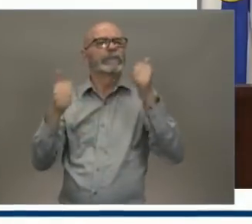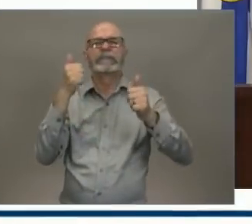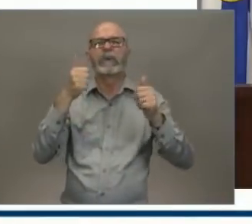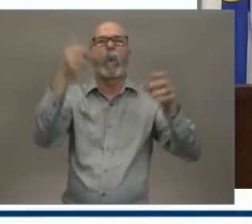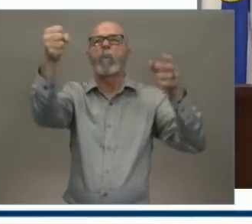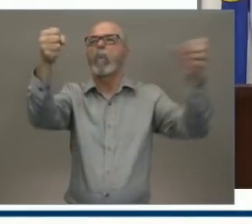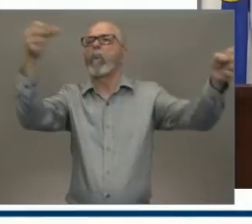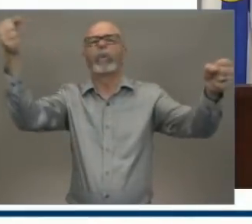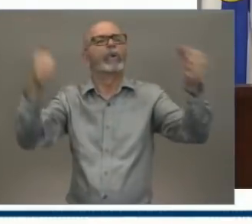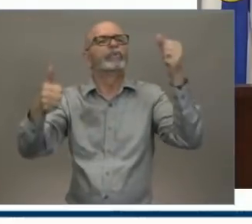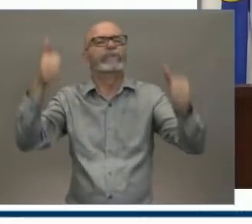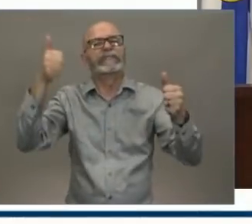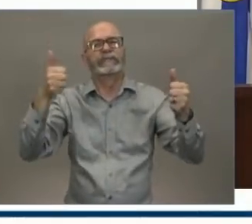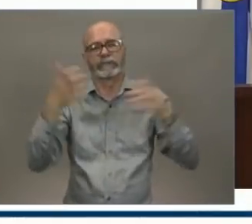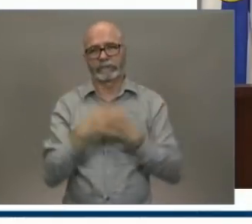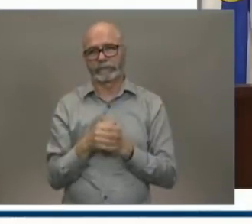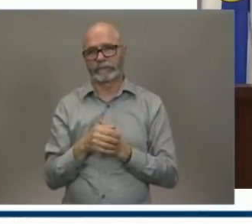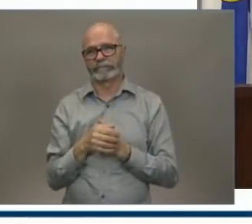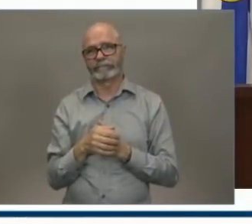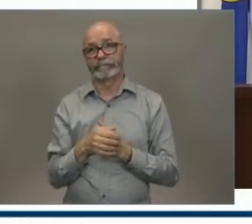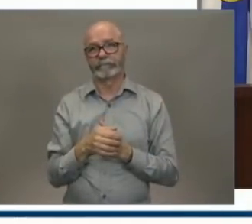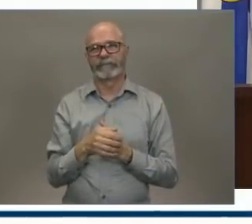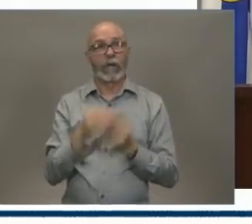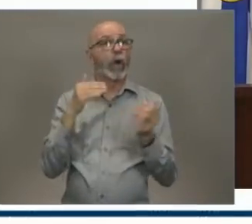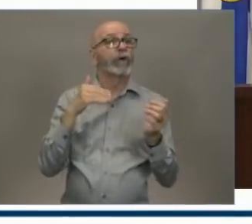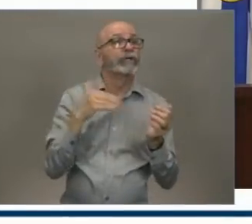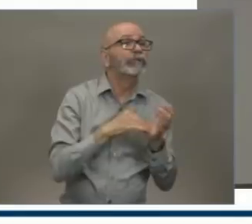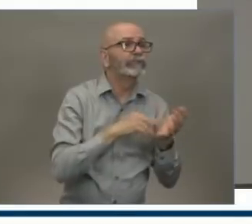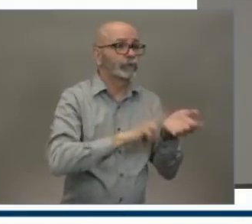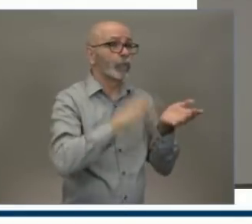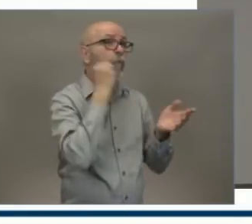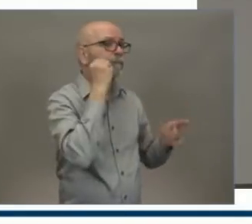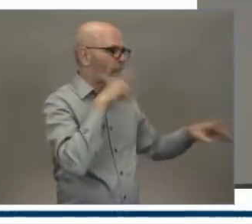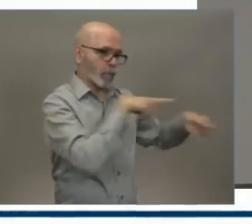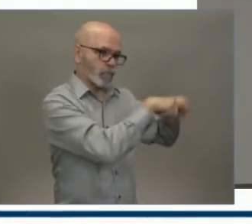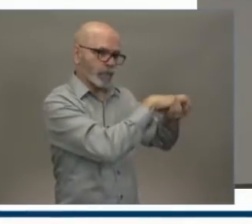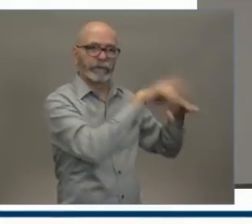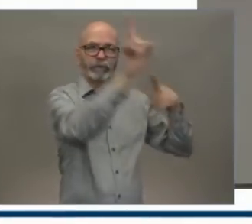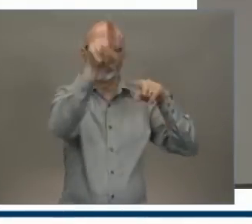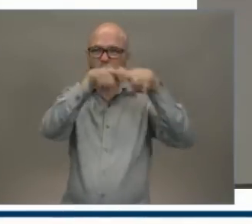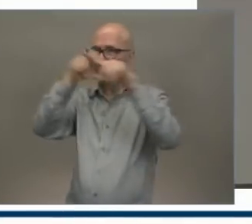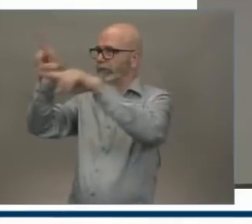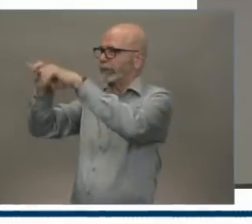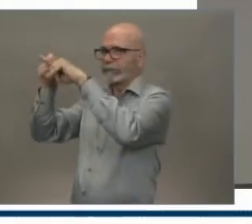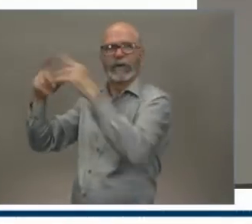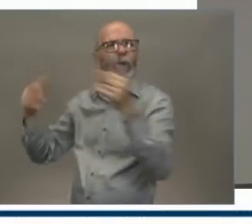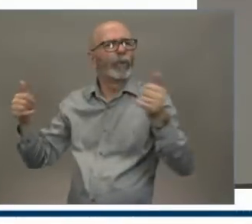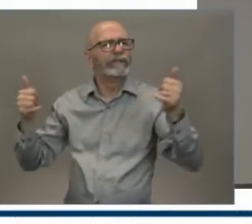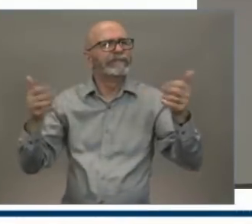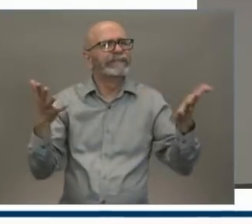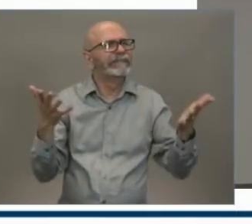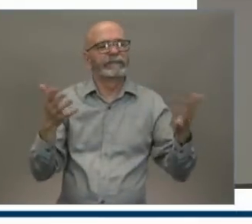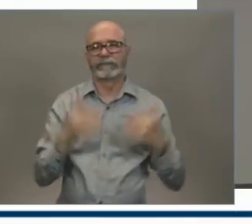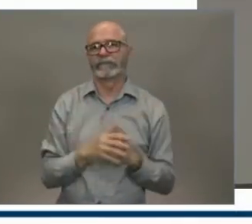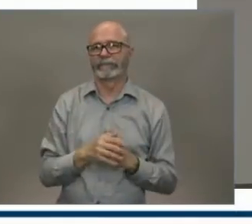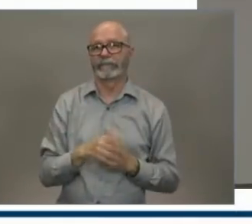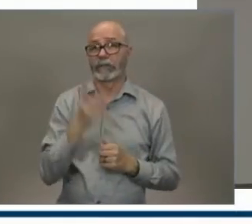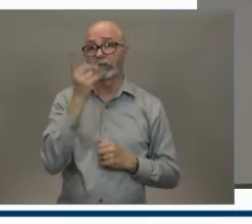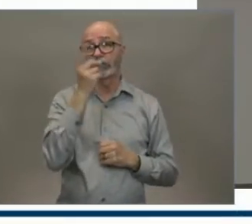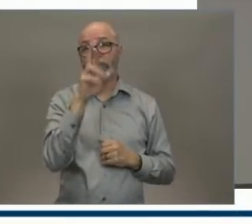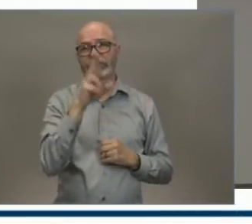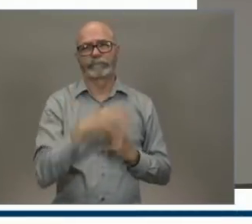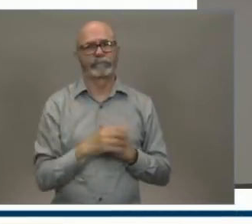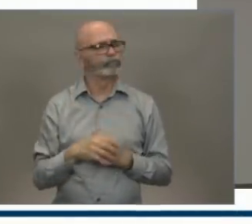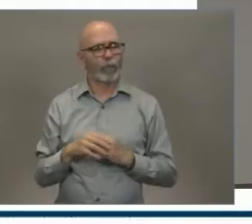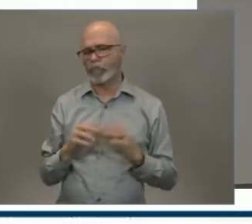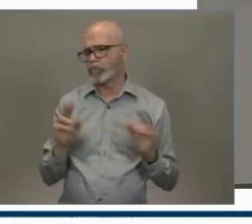would see their planned vaccines delayed? So we're looking at to continue as much as possible